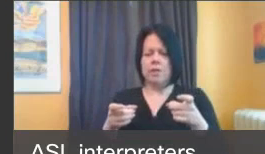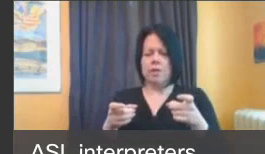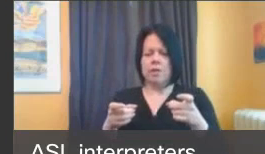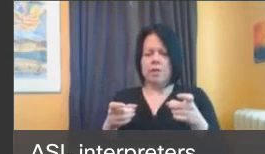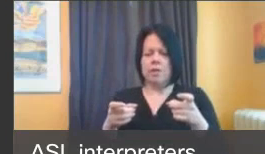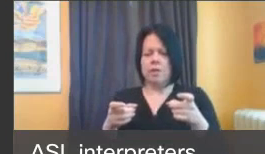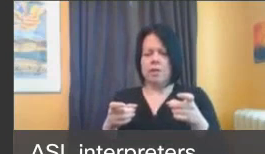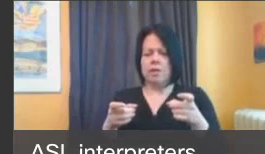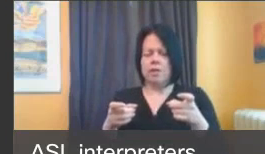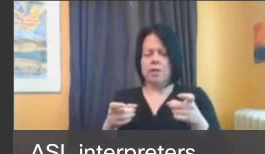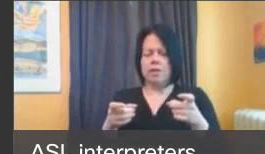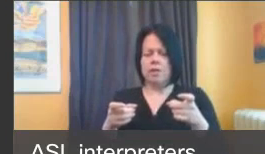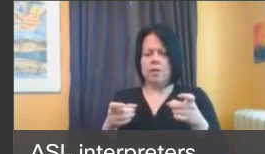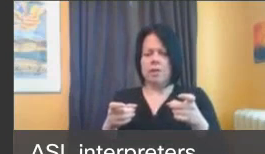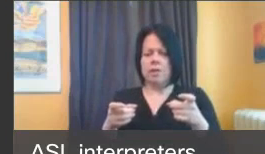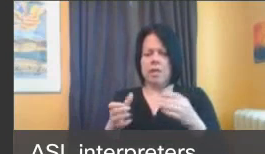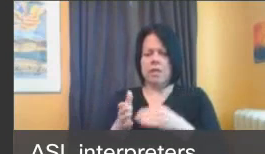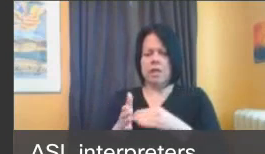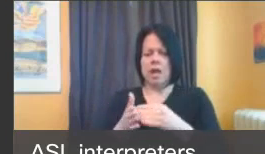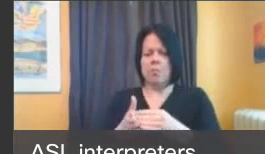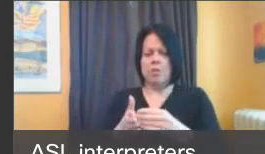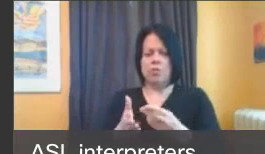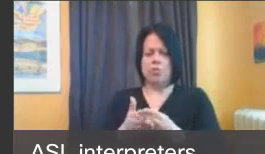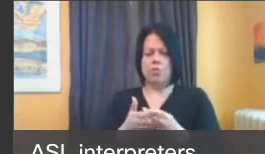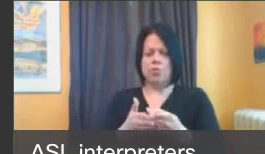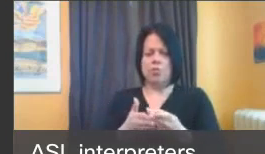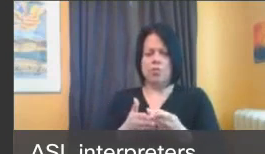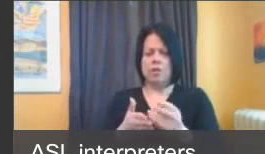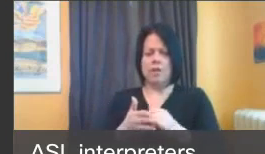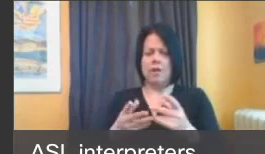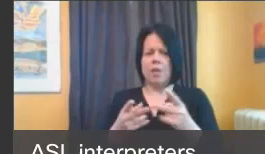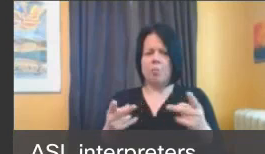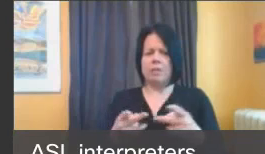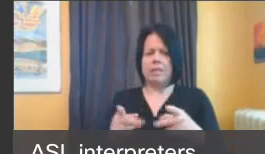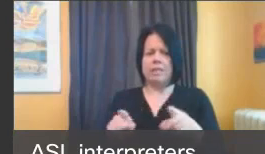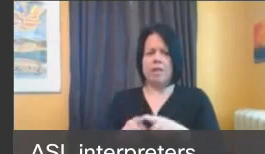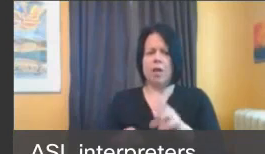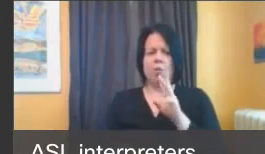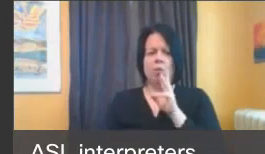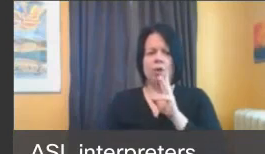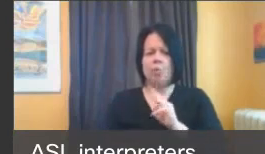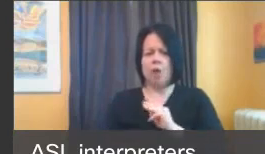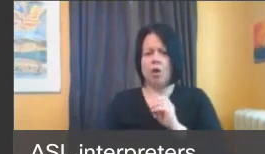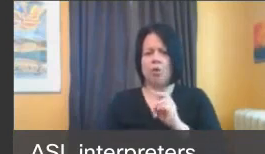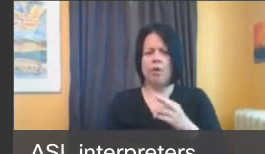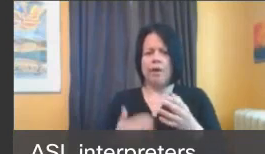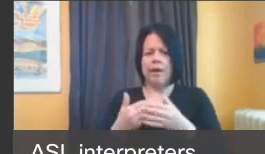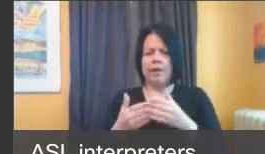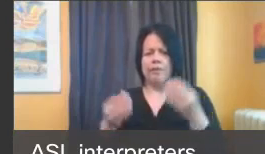And it's a common truth that places like, you know, Walmart or a convenience store or